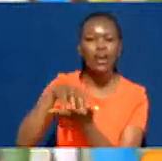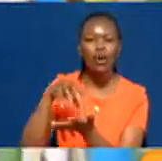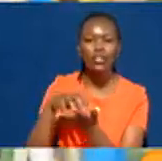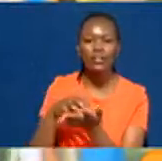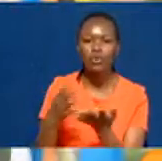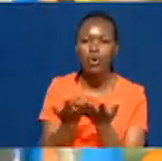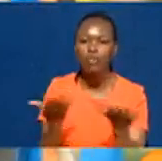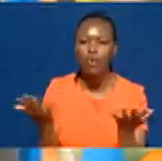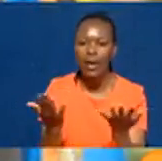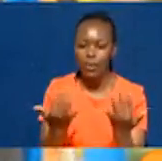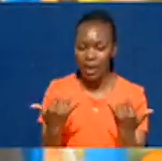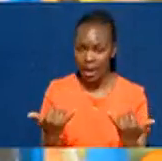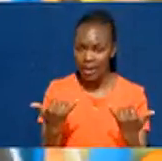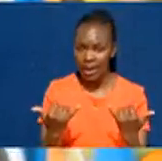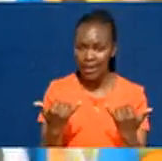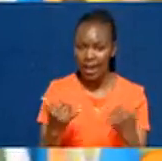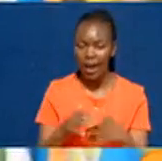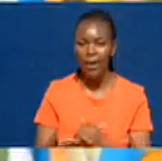we are.